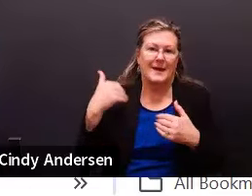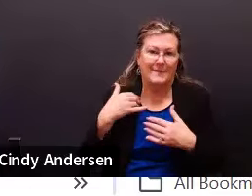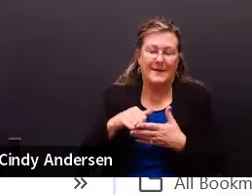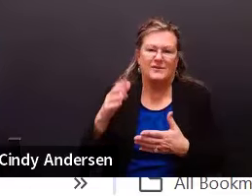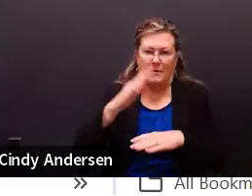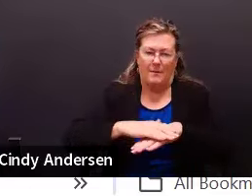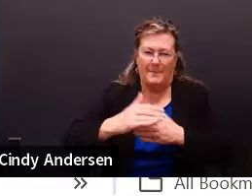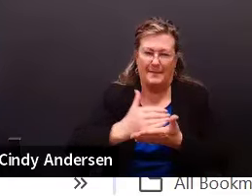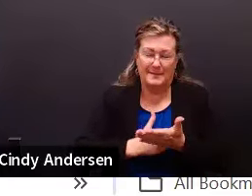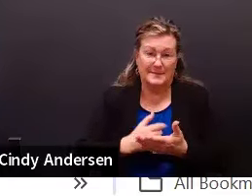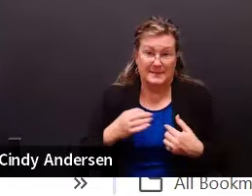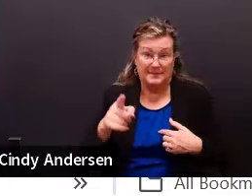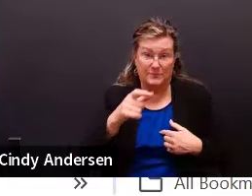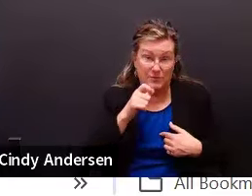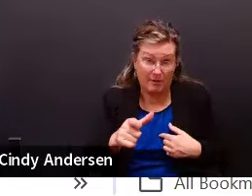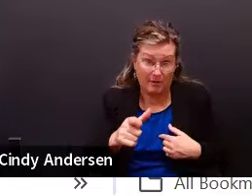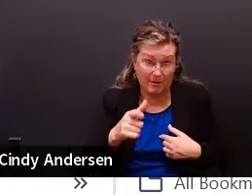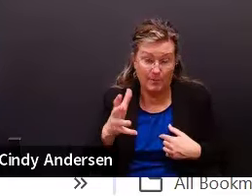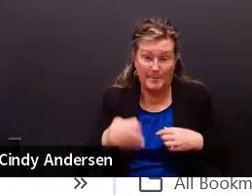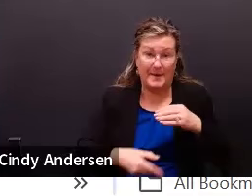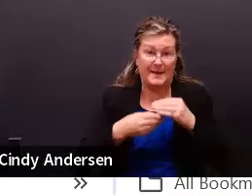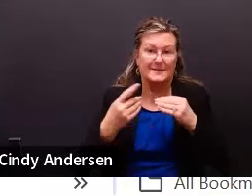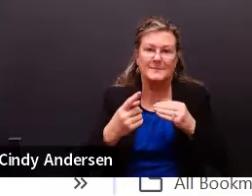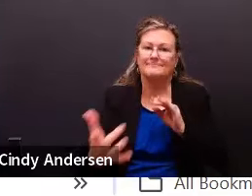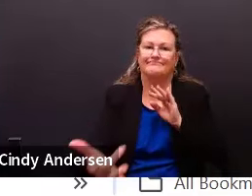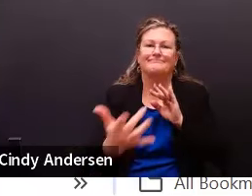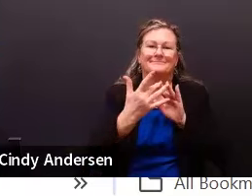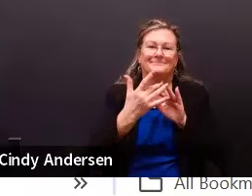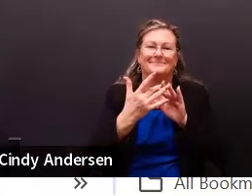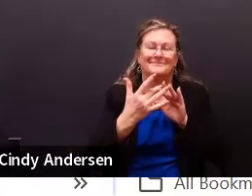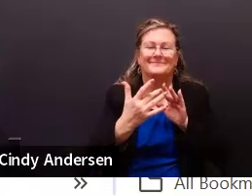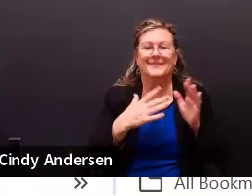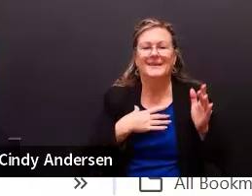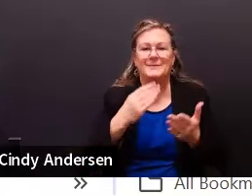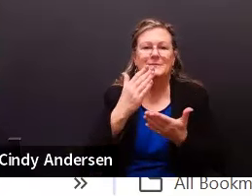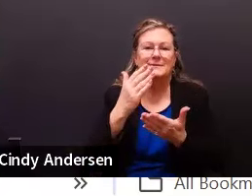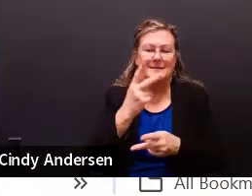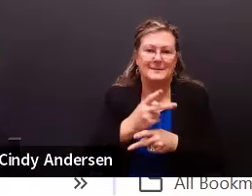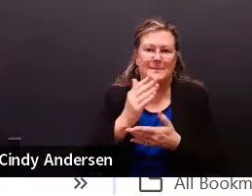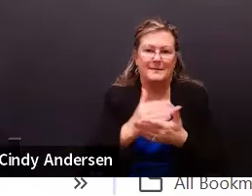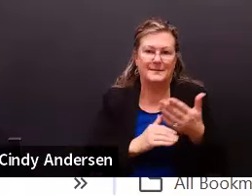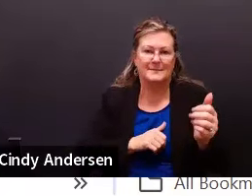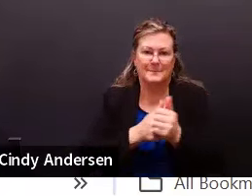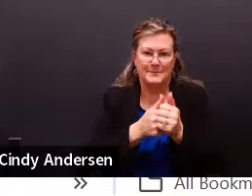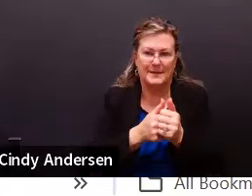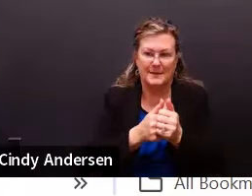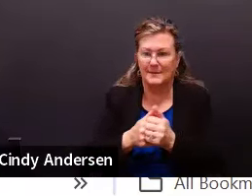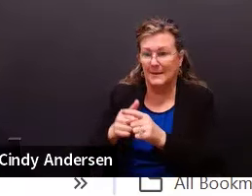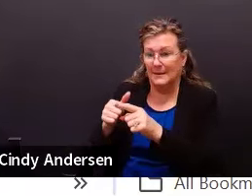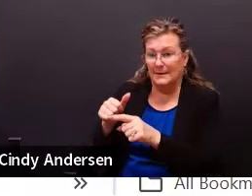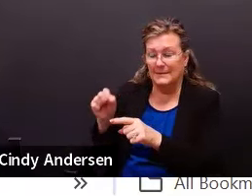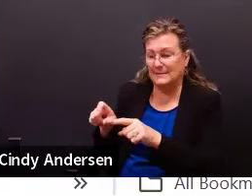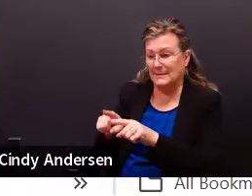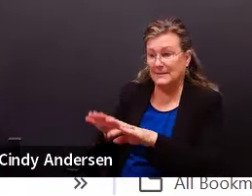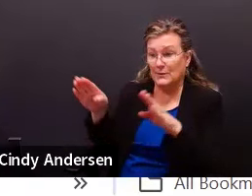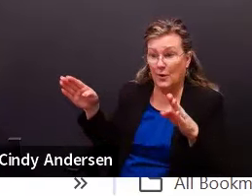else, please reach out to me because I like to keep my list current. Yes, and this is open, so we're not cutting anybody off